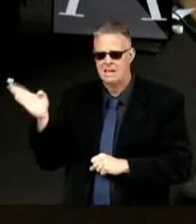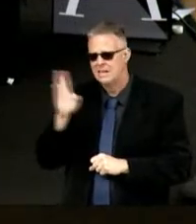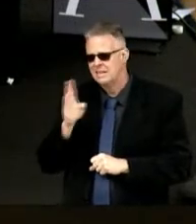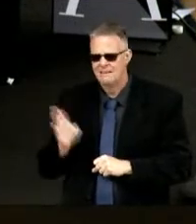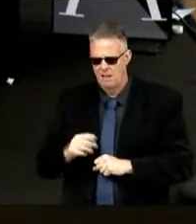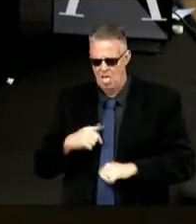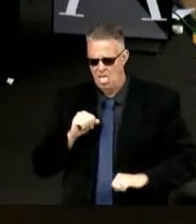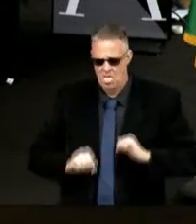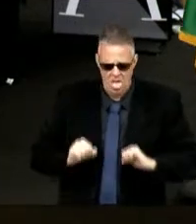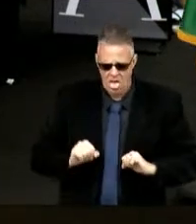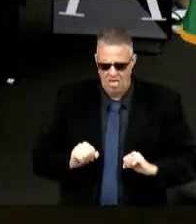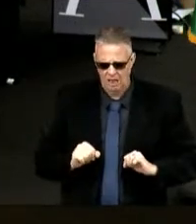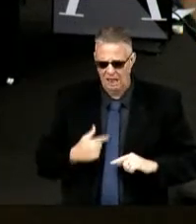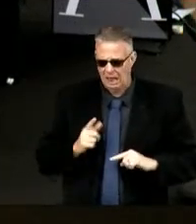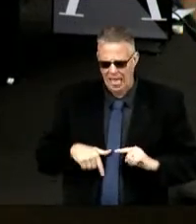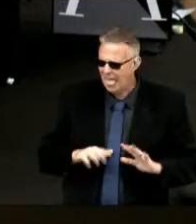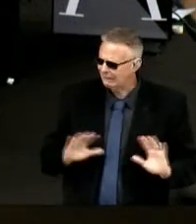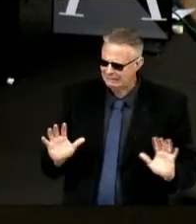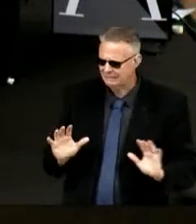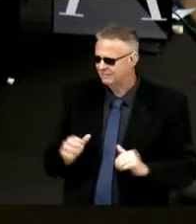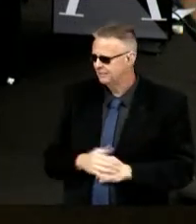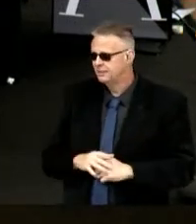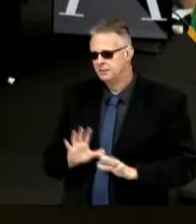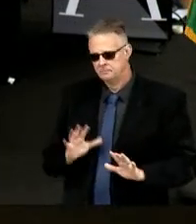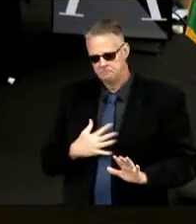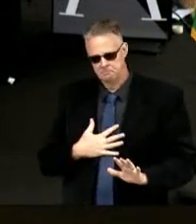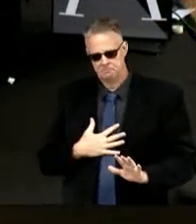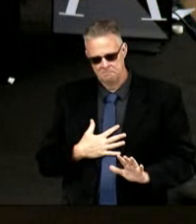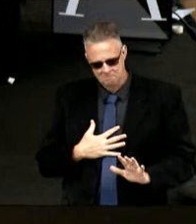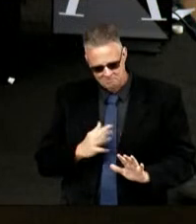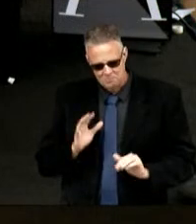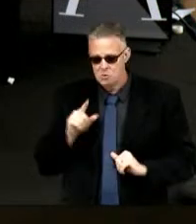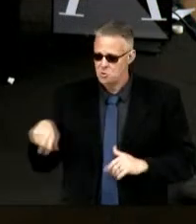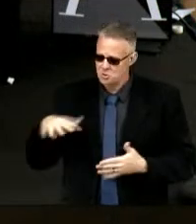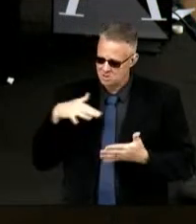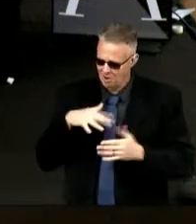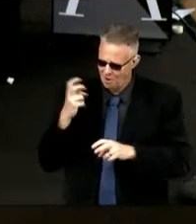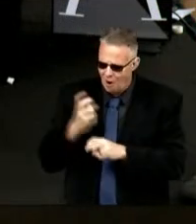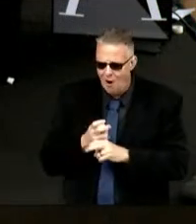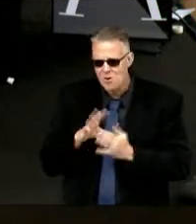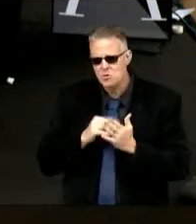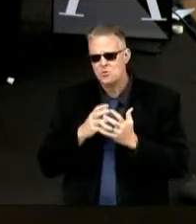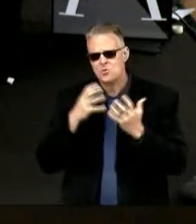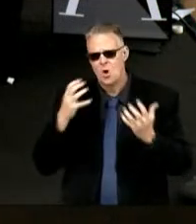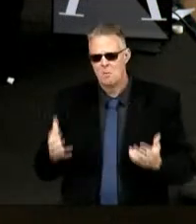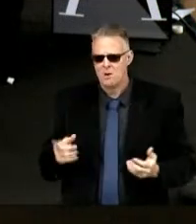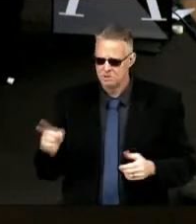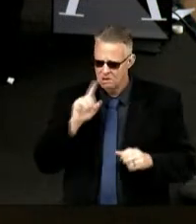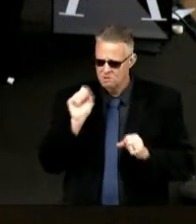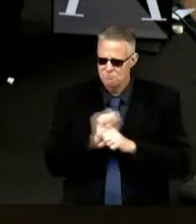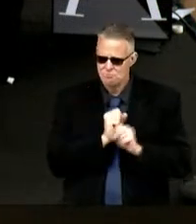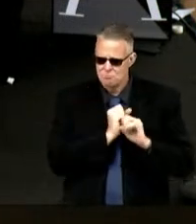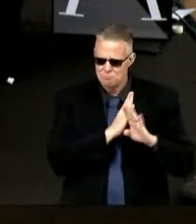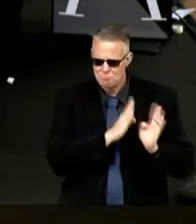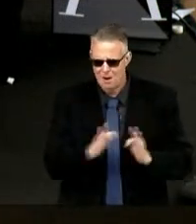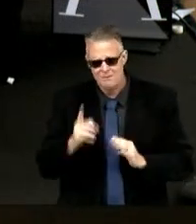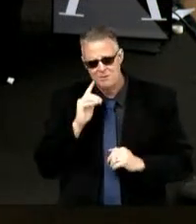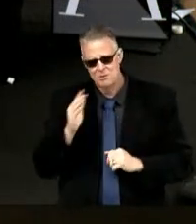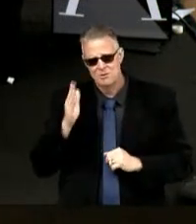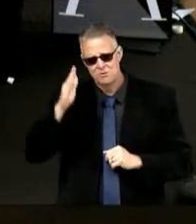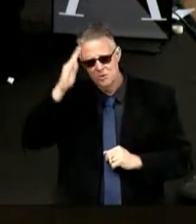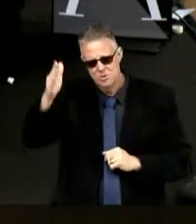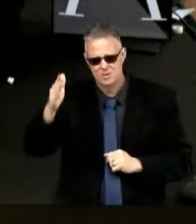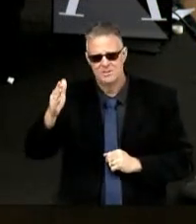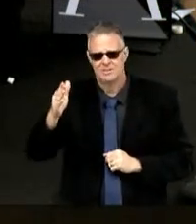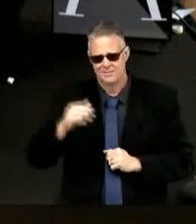doubt yourself. Oh, this is the part where I cry. You've studied hard and learned so much. You're prepared for the future and everything it holds for